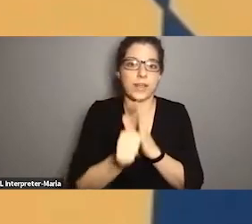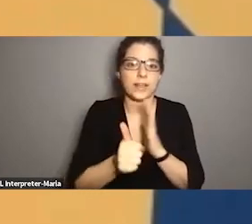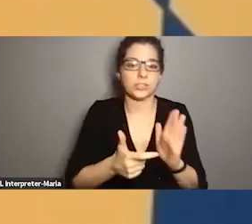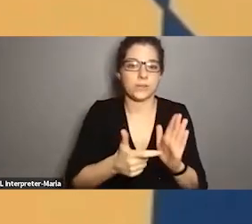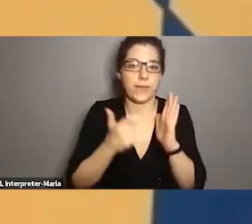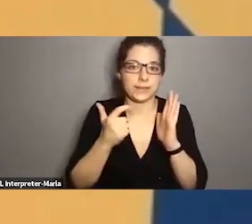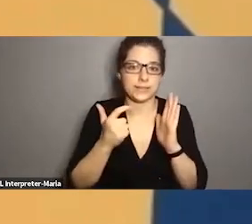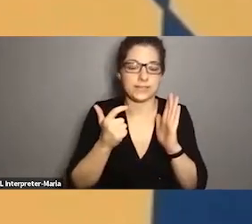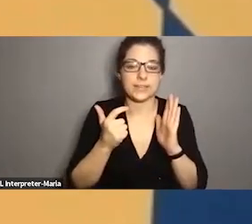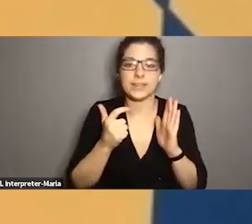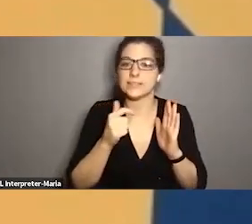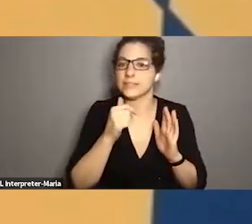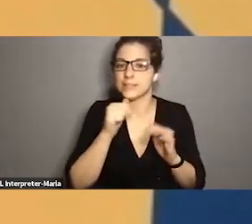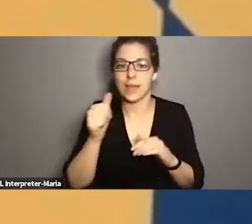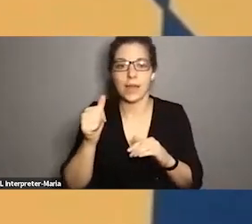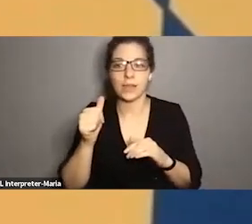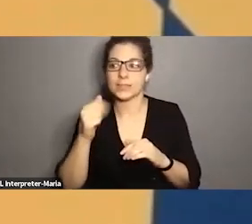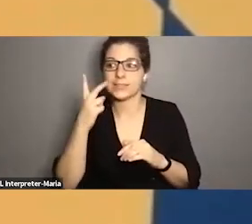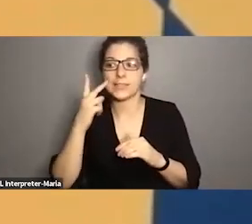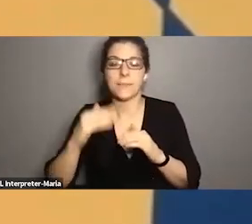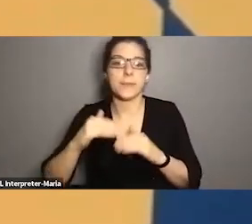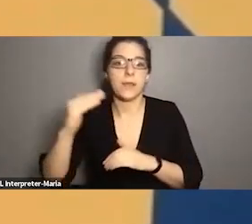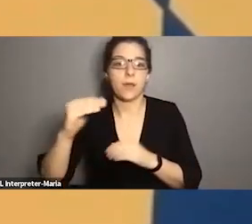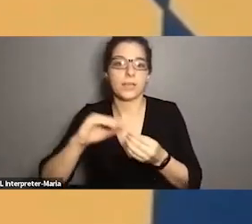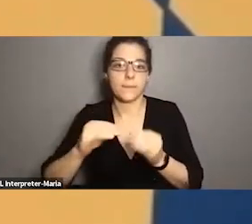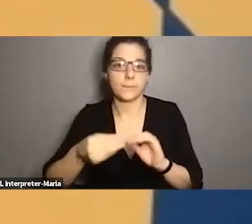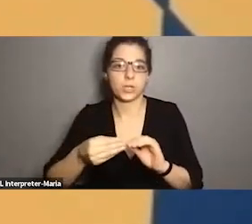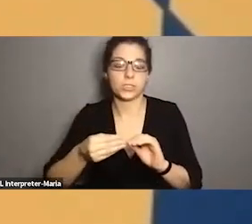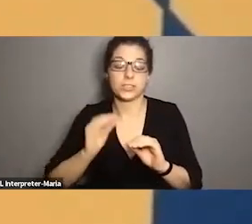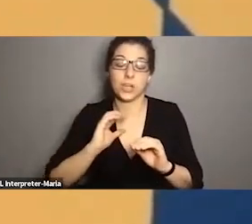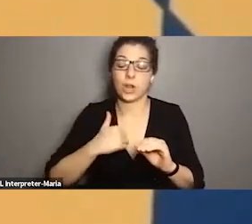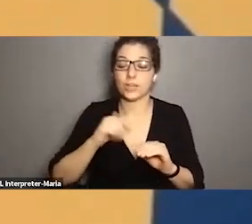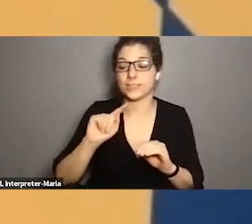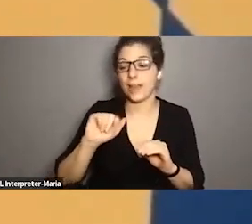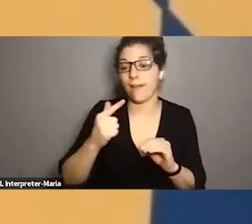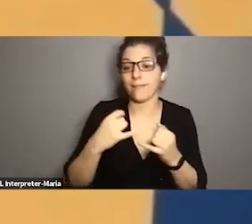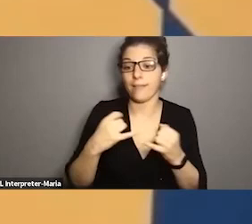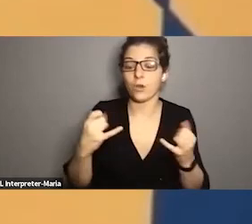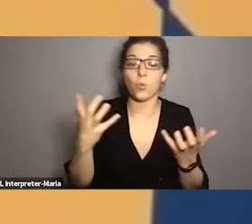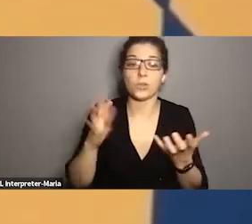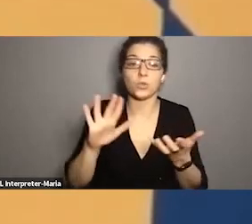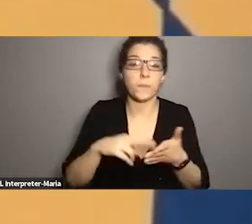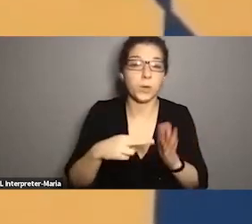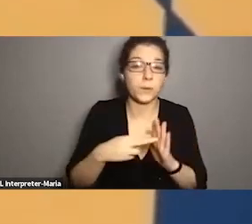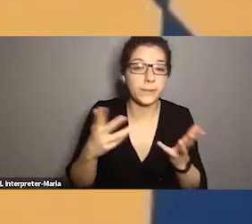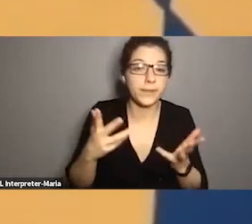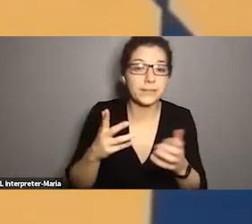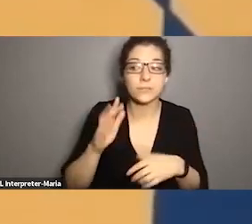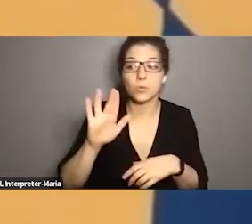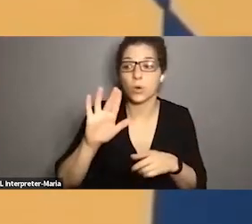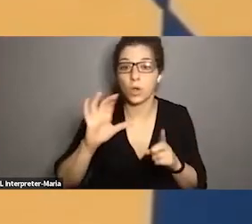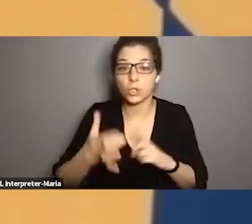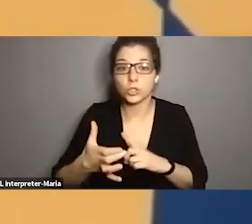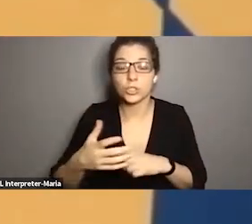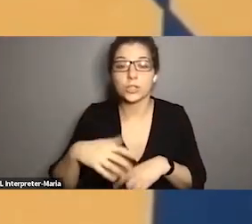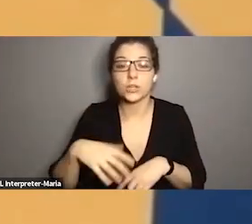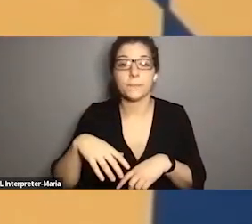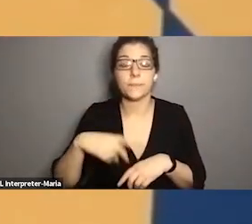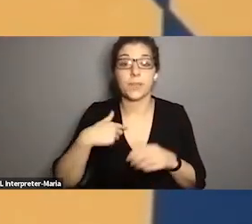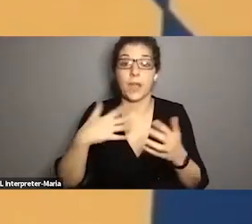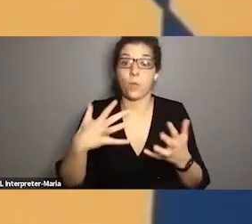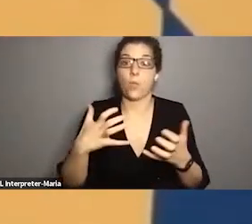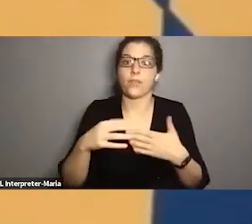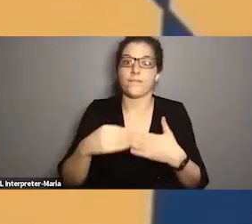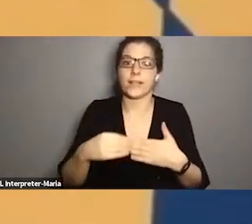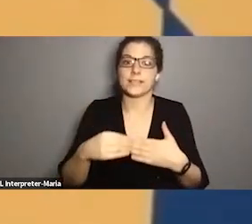It's beyond, it's seeing beyond numbers, which is actually our tagline. It's like, what's your purpose? What's your culture? I want the